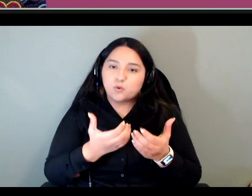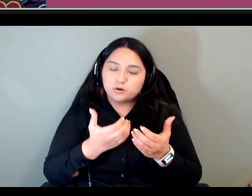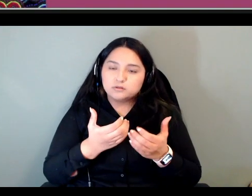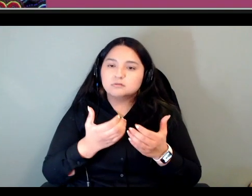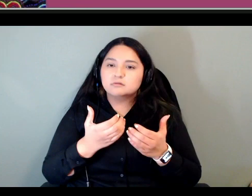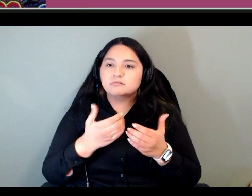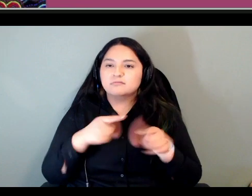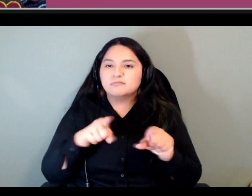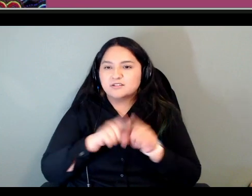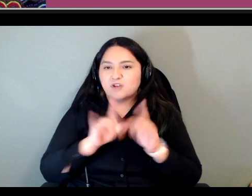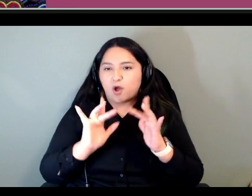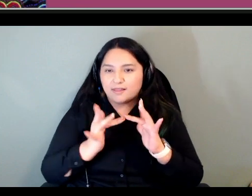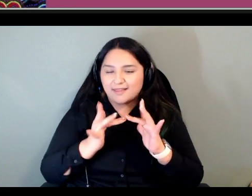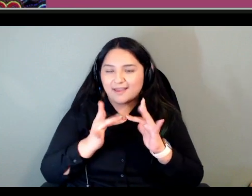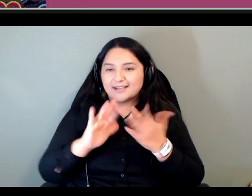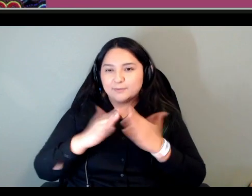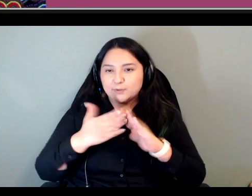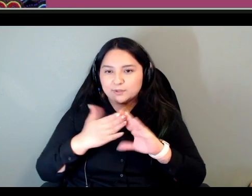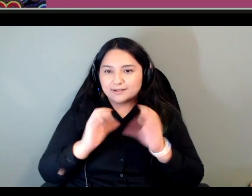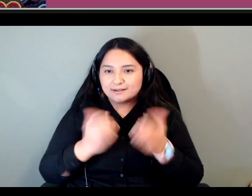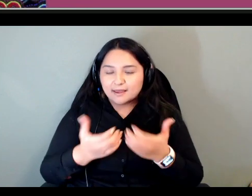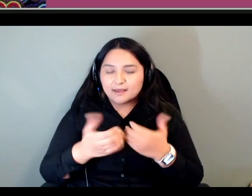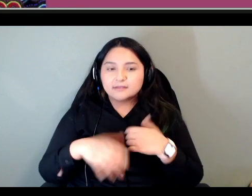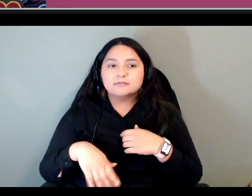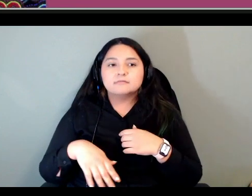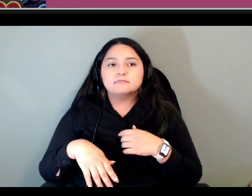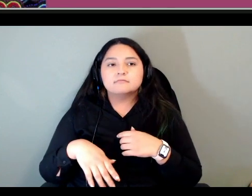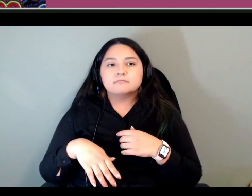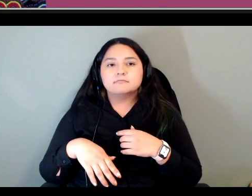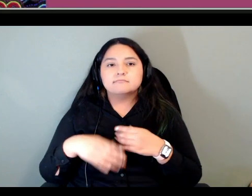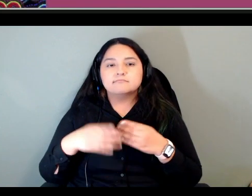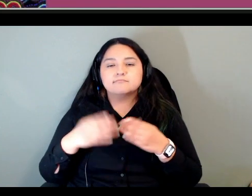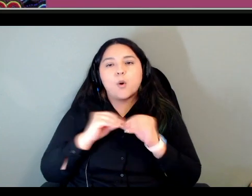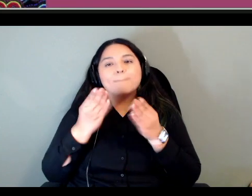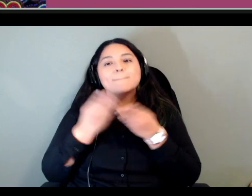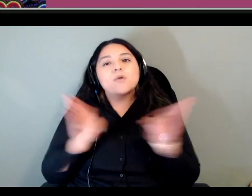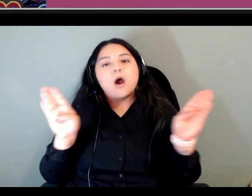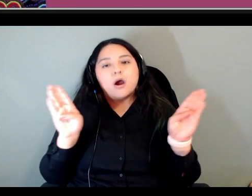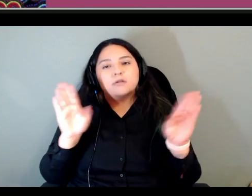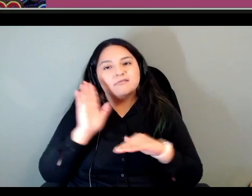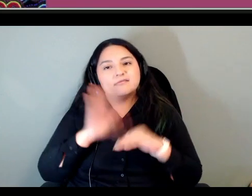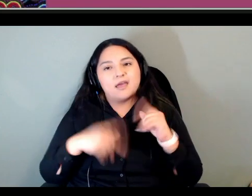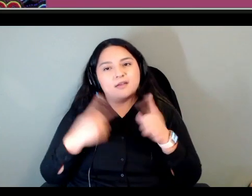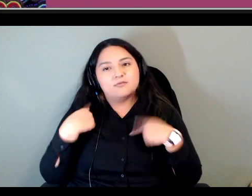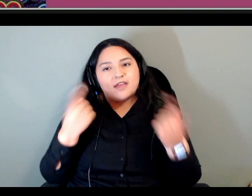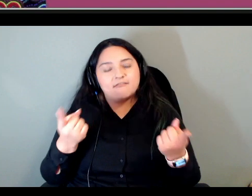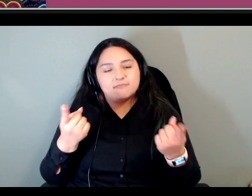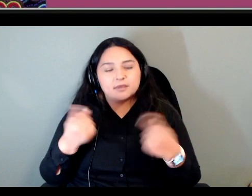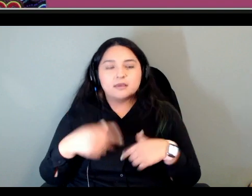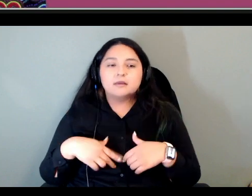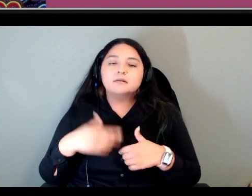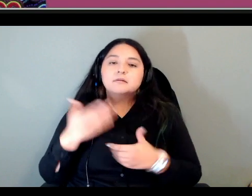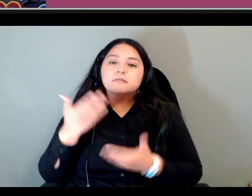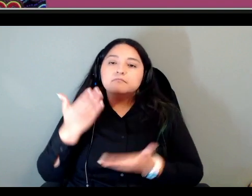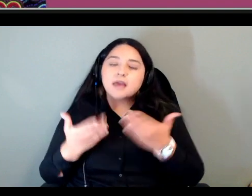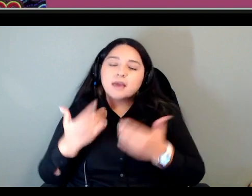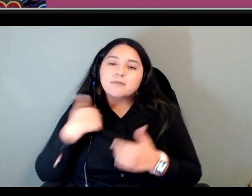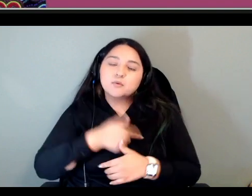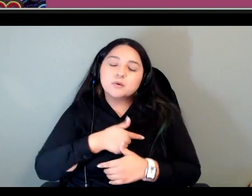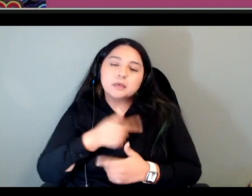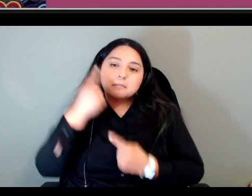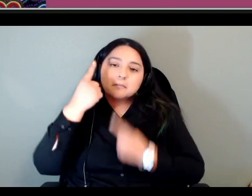community classes in a broader way than we have been. Perhaps creating additional standalone